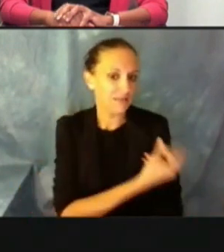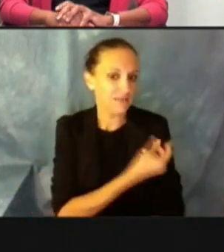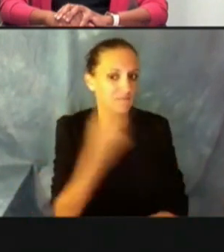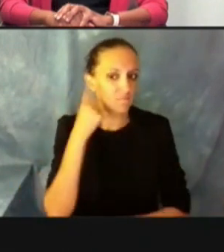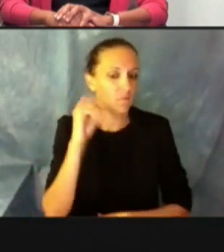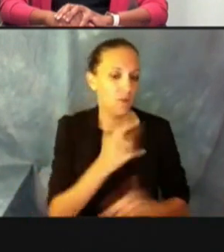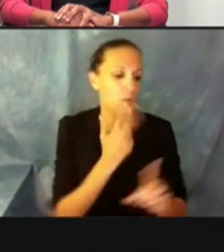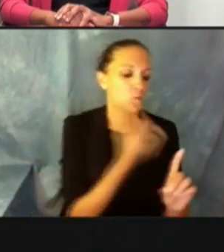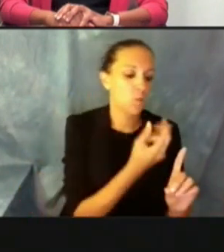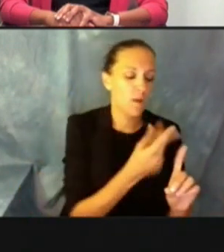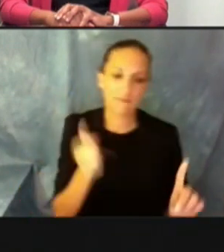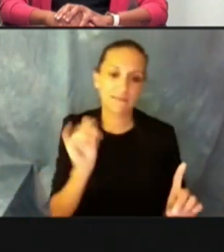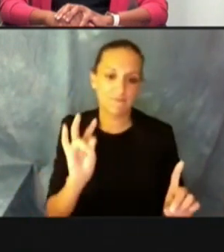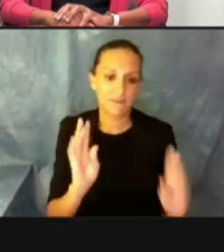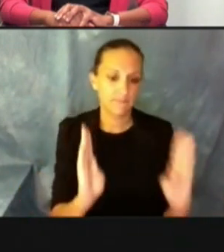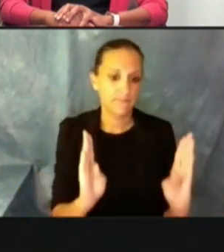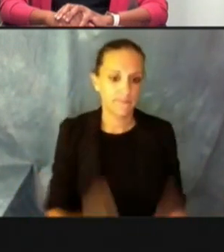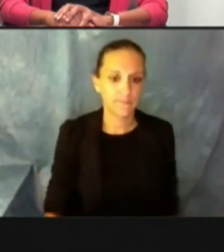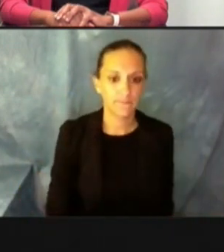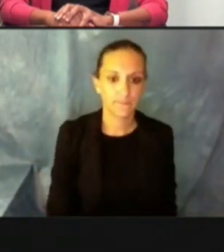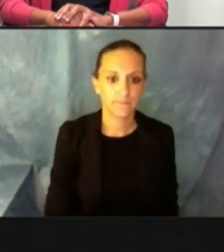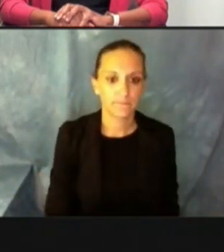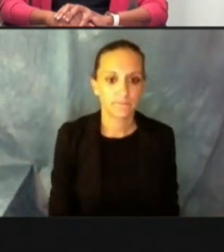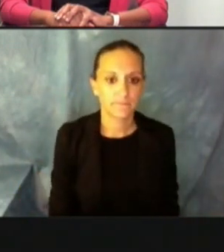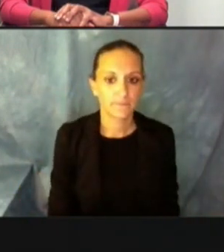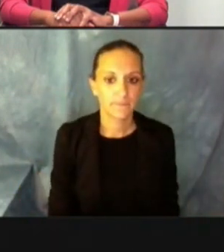to 17-year-olds.